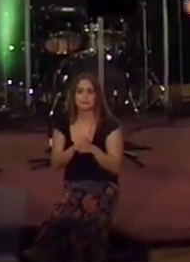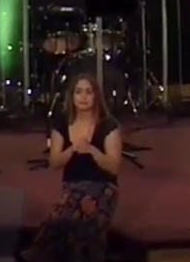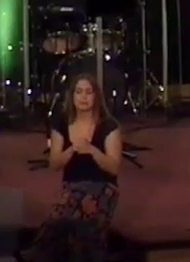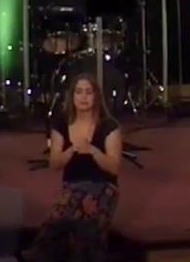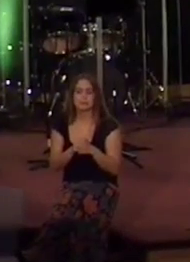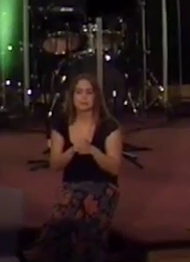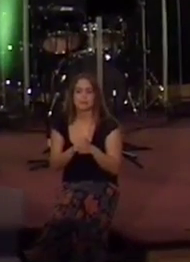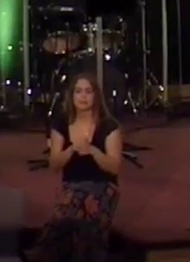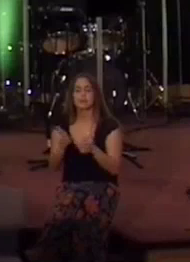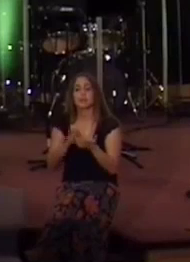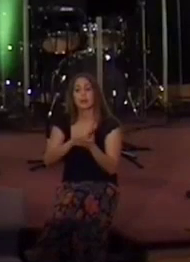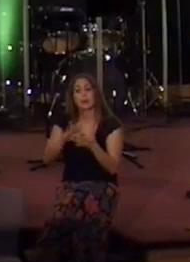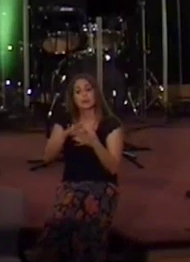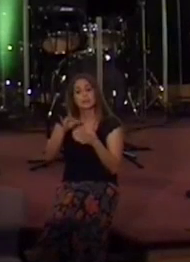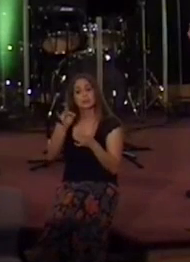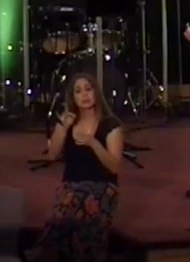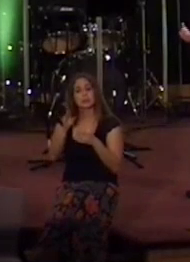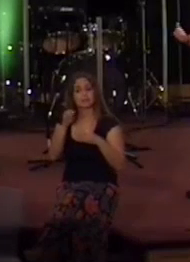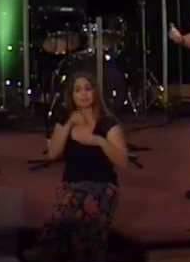And so the Holy Spirit comes in.